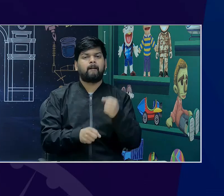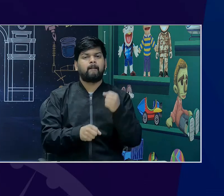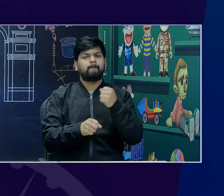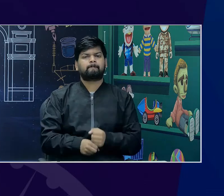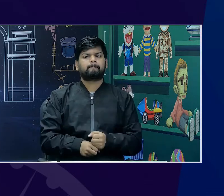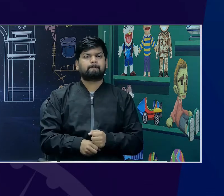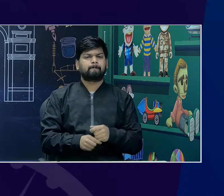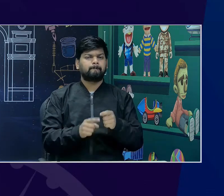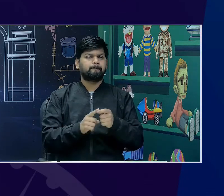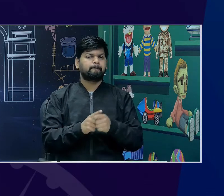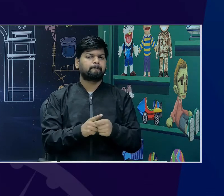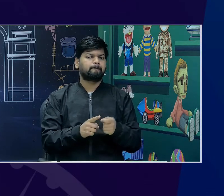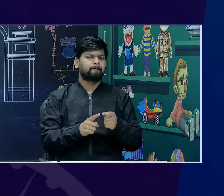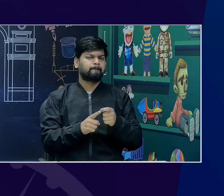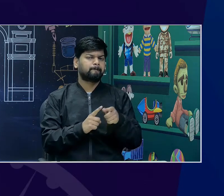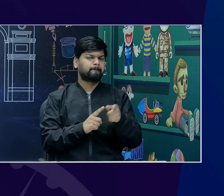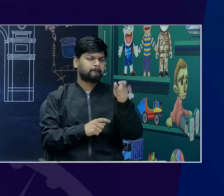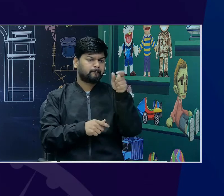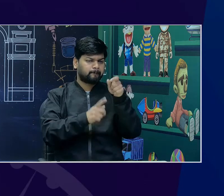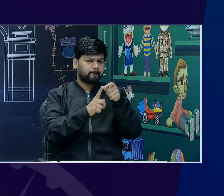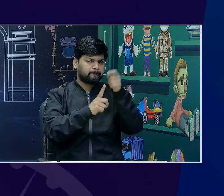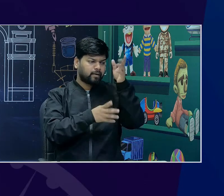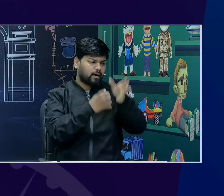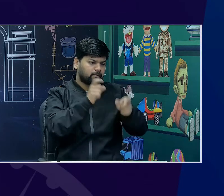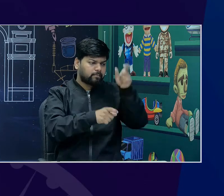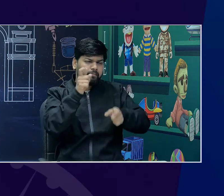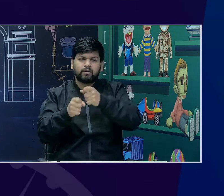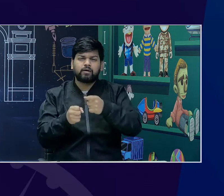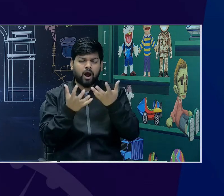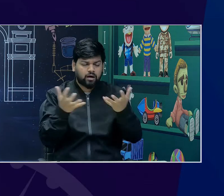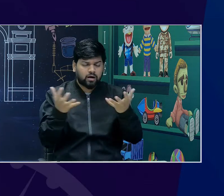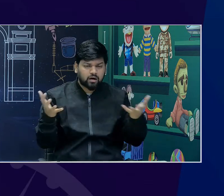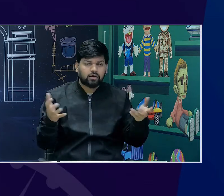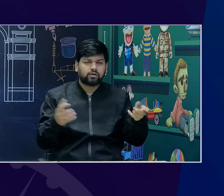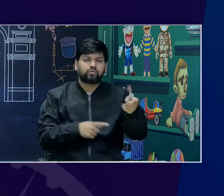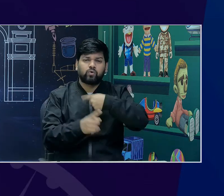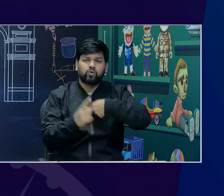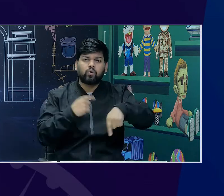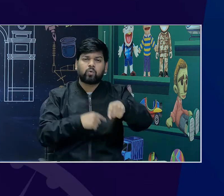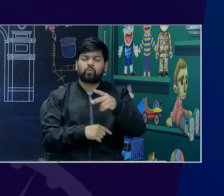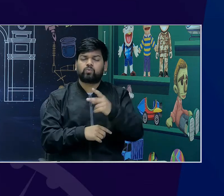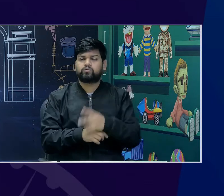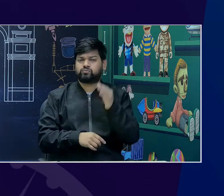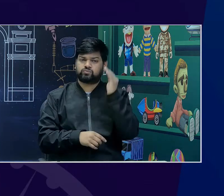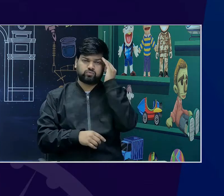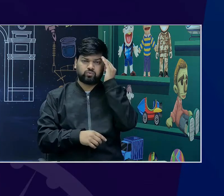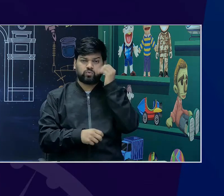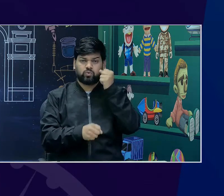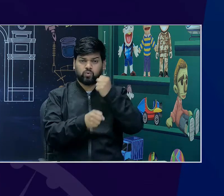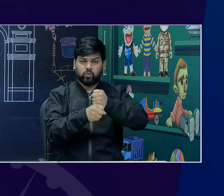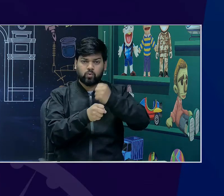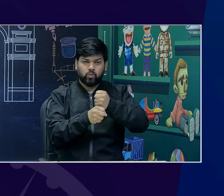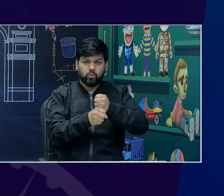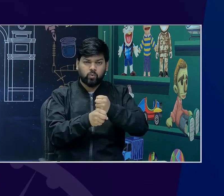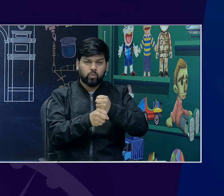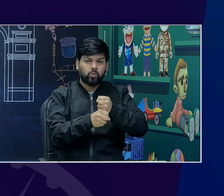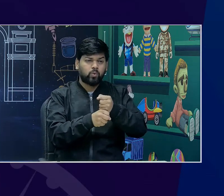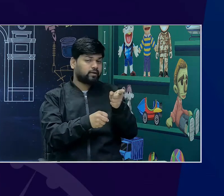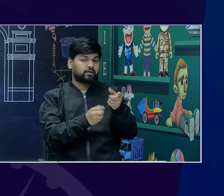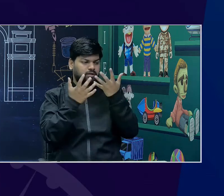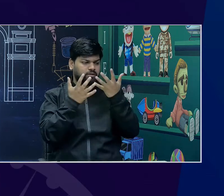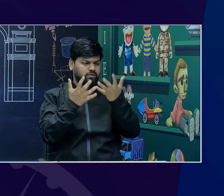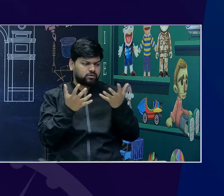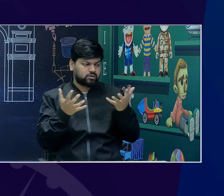term because when we are looking at government, we are looking at how the government is using these goods that are